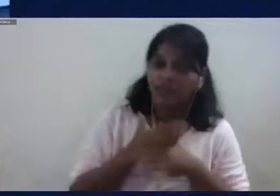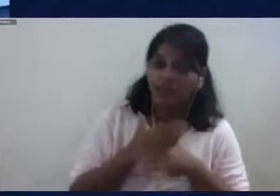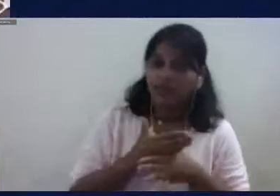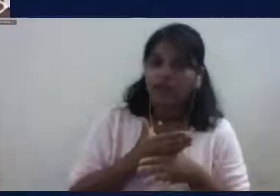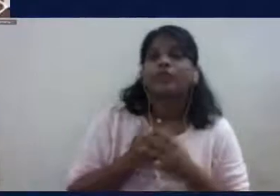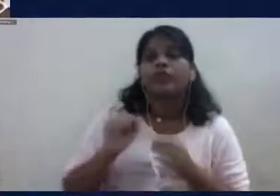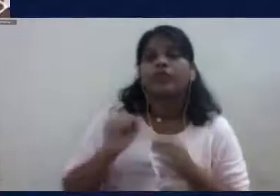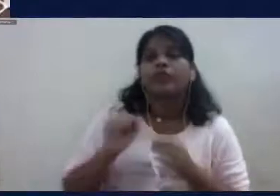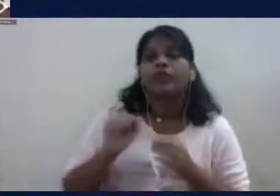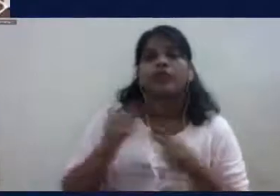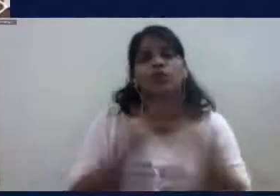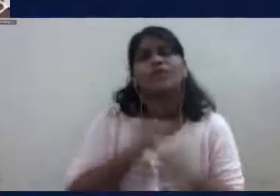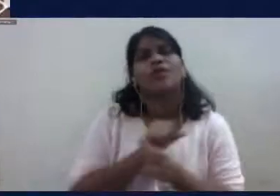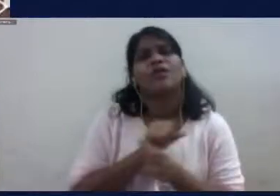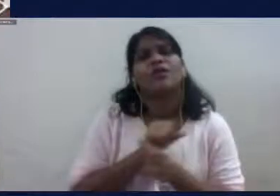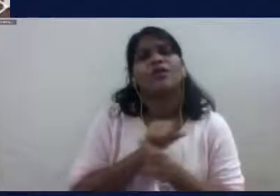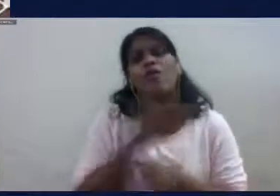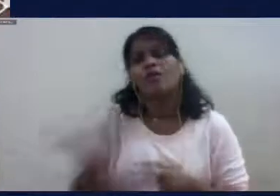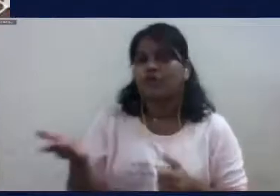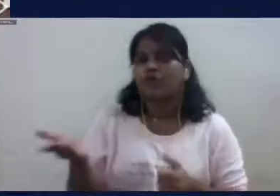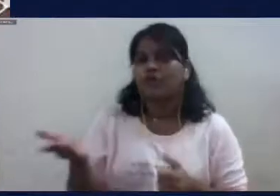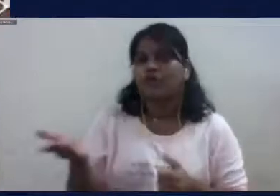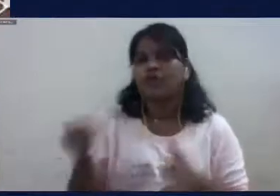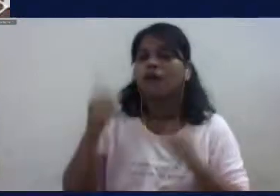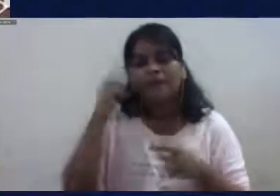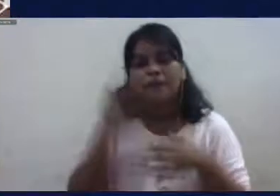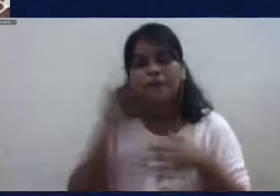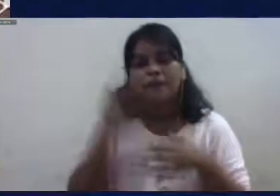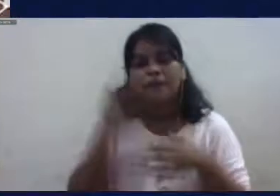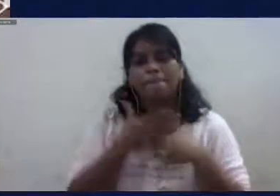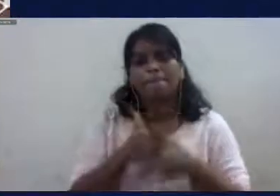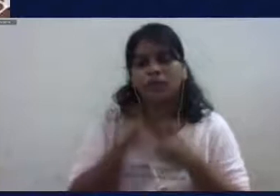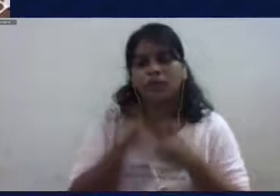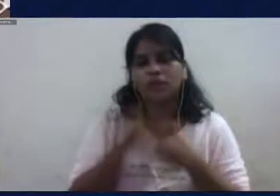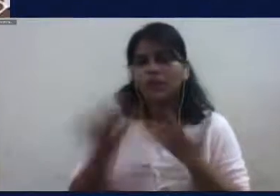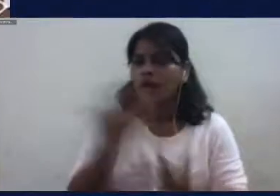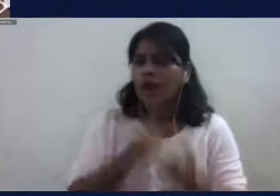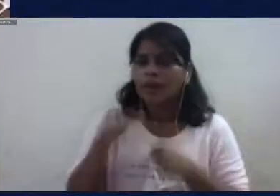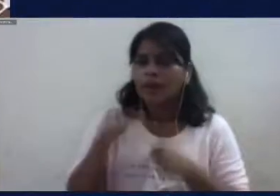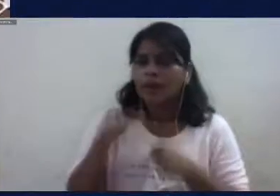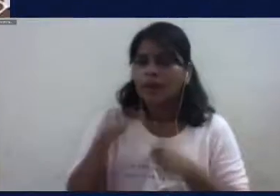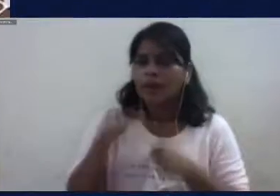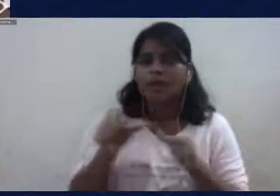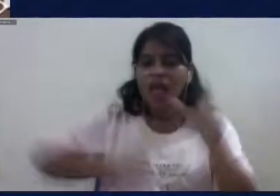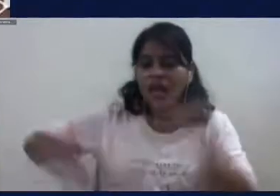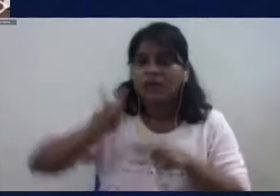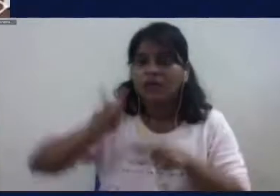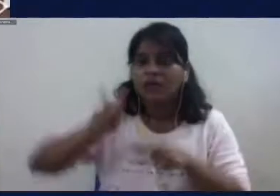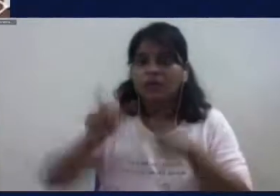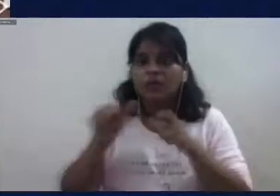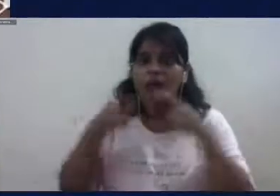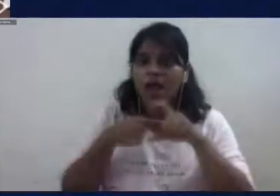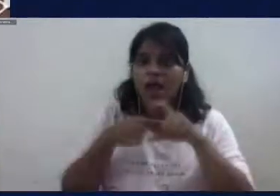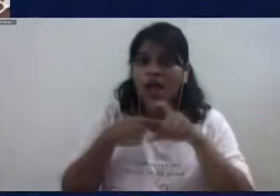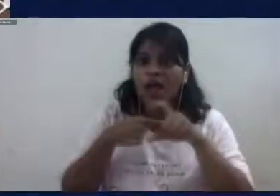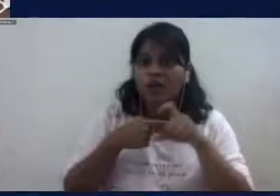this story with all of you. The kind of mind share that they have grabbed with this kind of alignment to value is